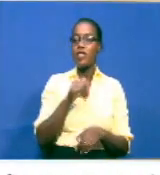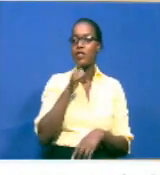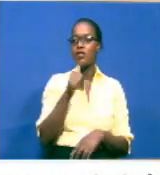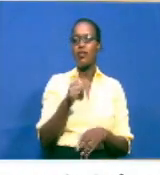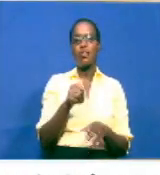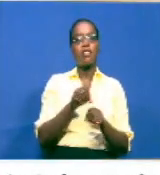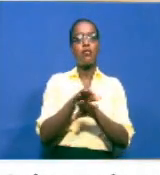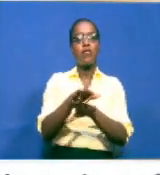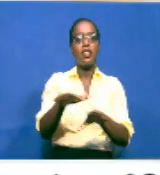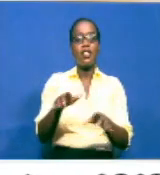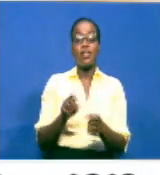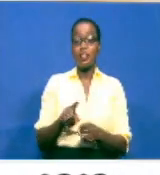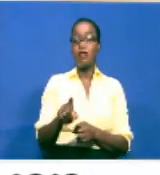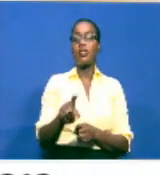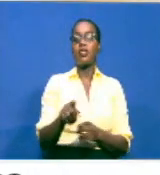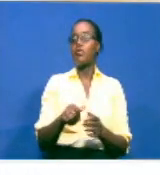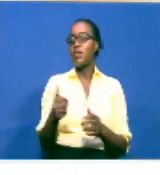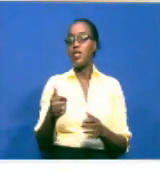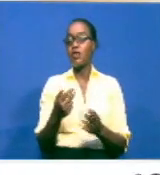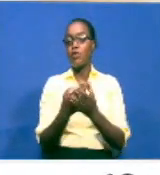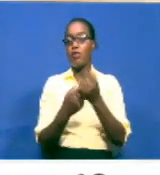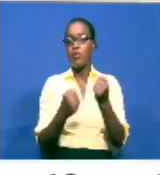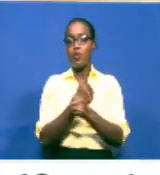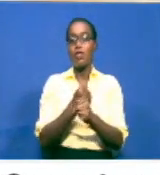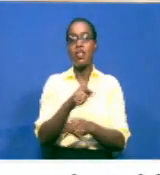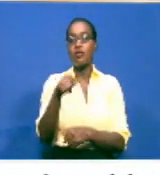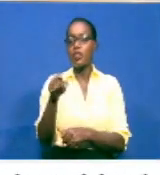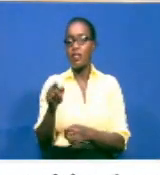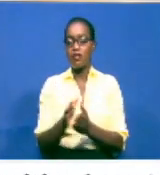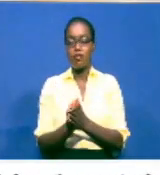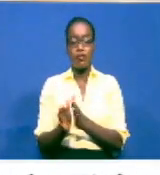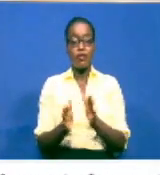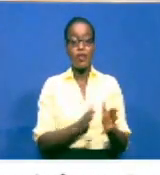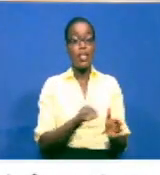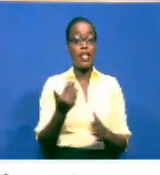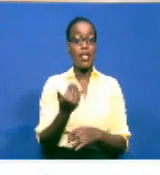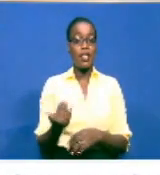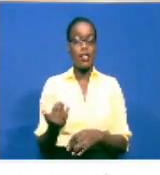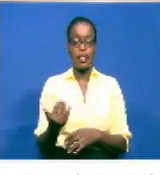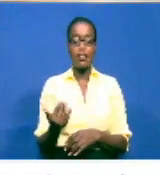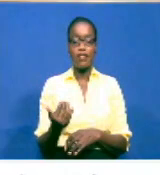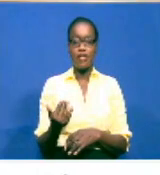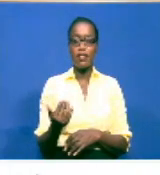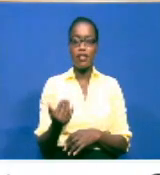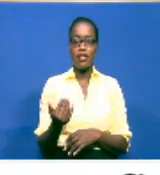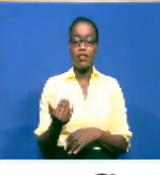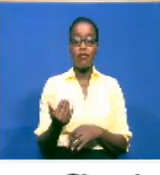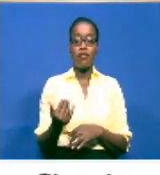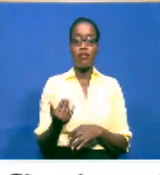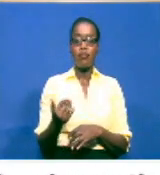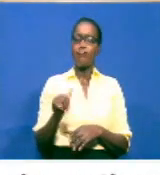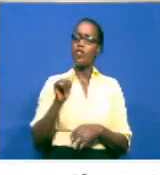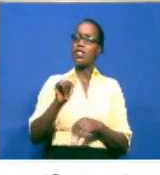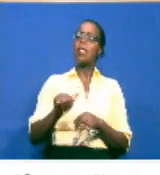not passing the virus to the other. We are both protecting ourselves. The other thing we need to do is to stay at